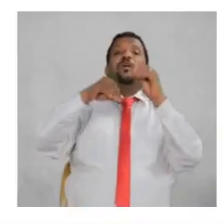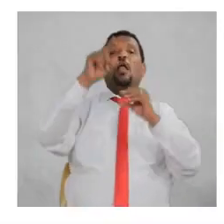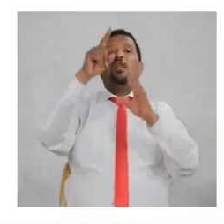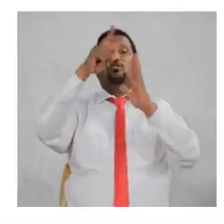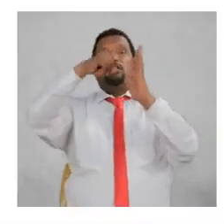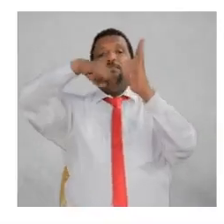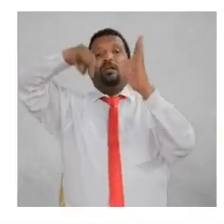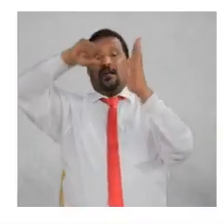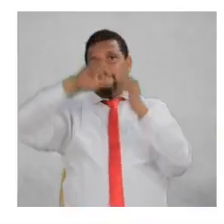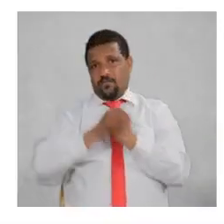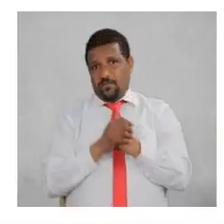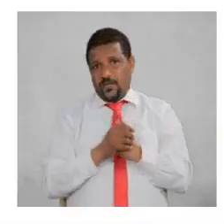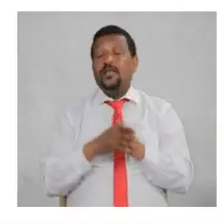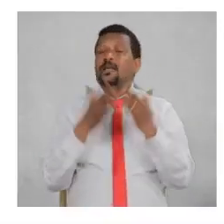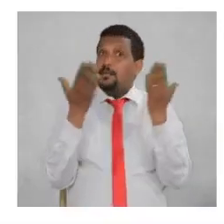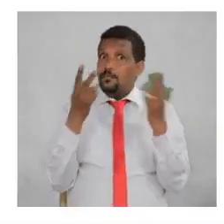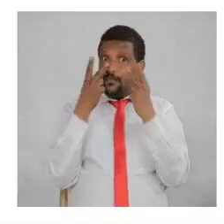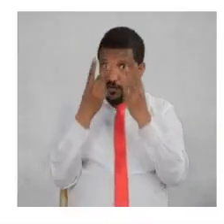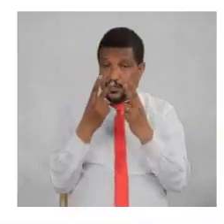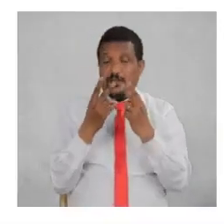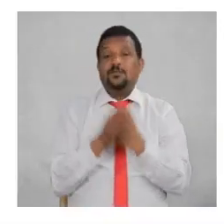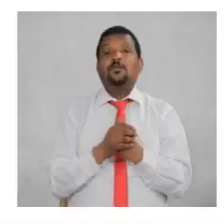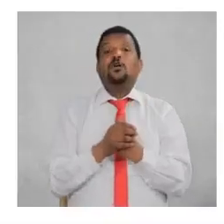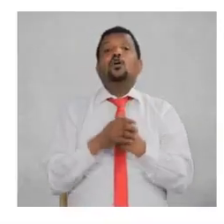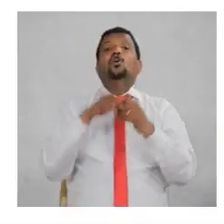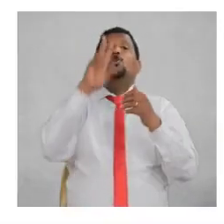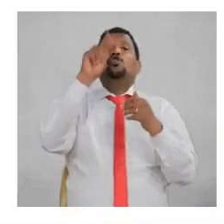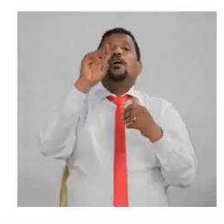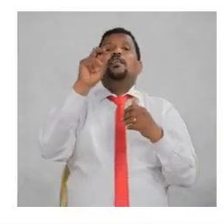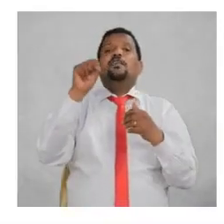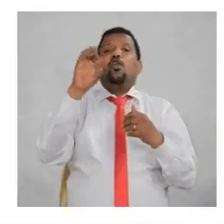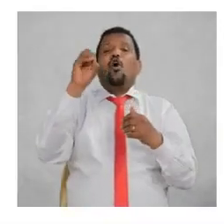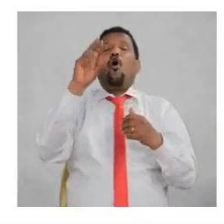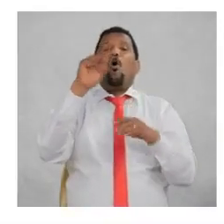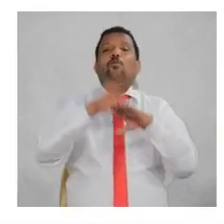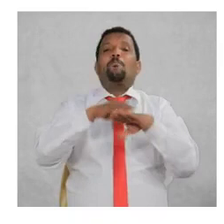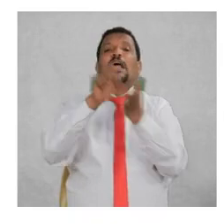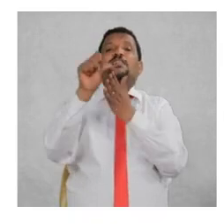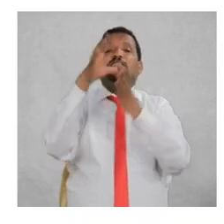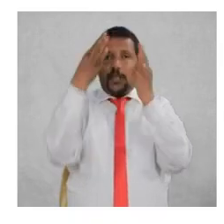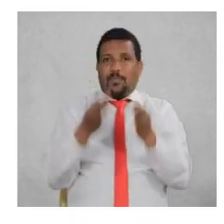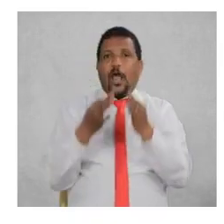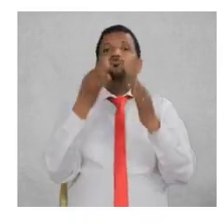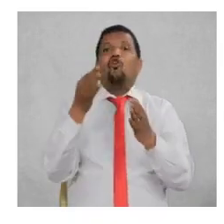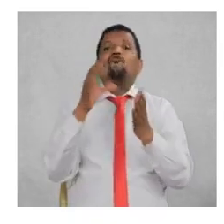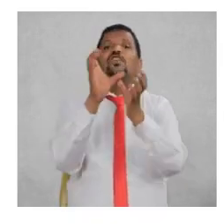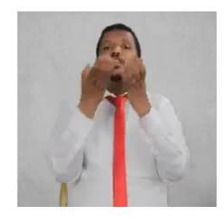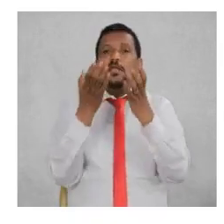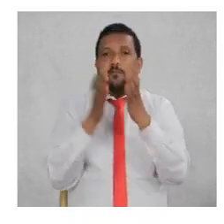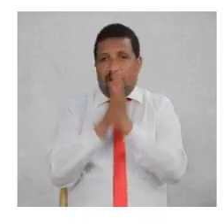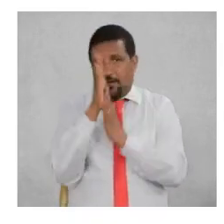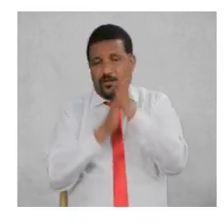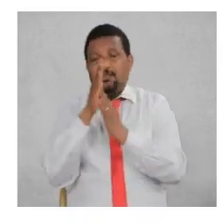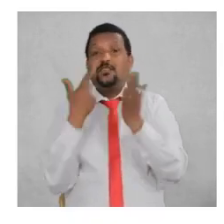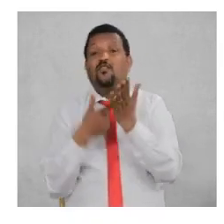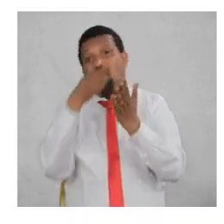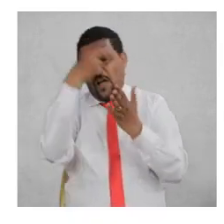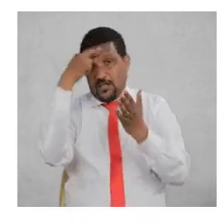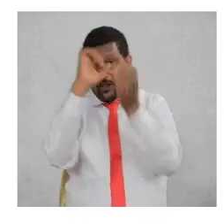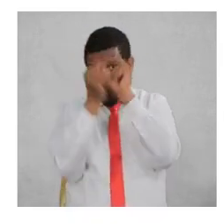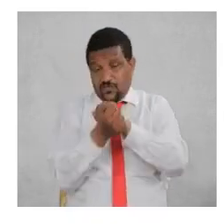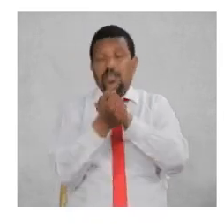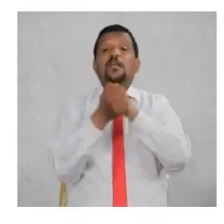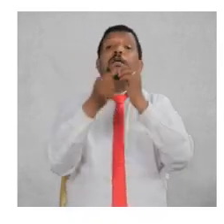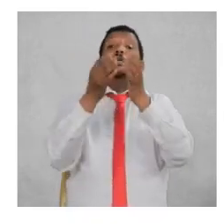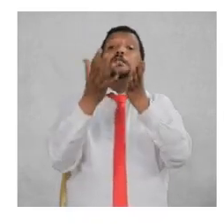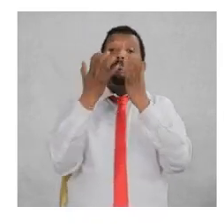demand curve. Now let's see the non-own price determinant of demand. These are those factors that shifts the demand curve